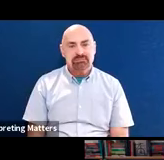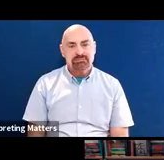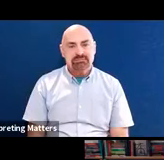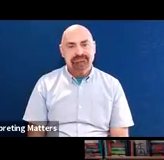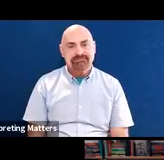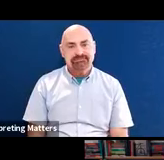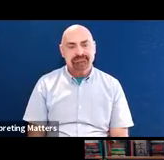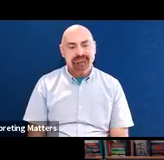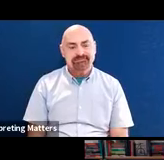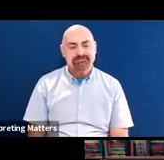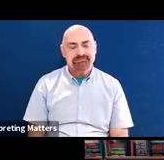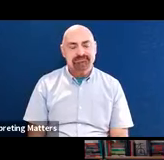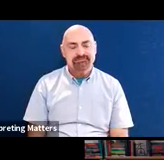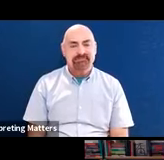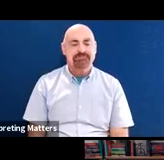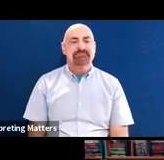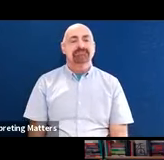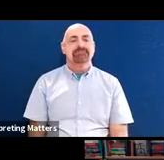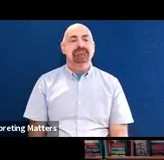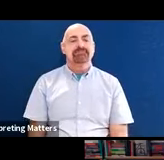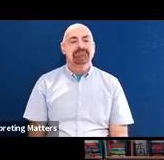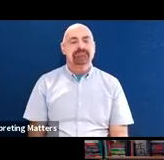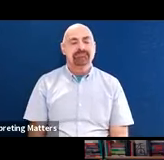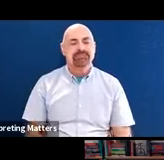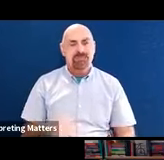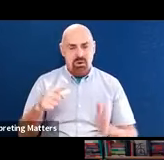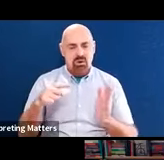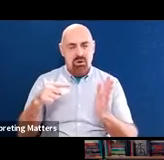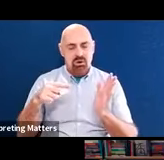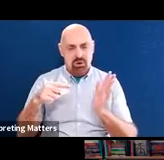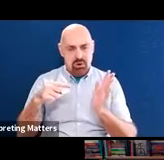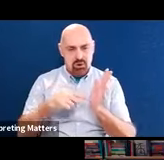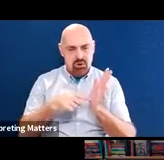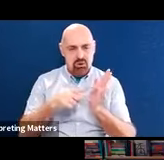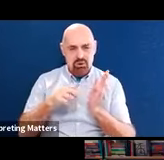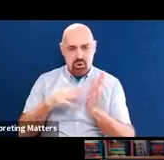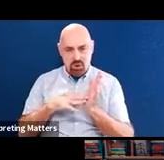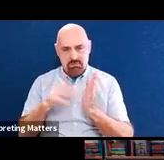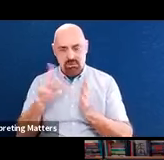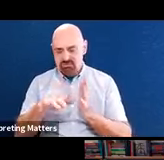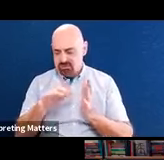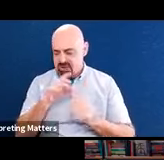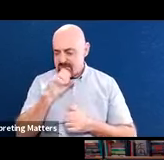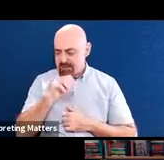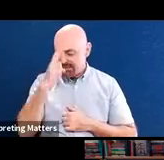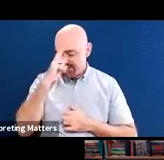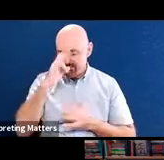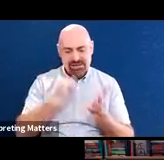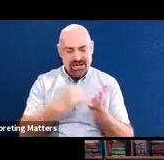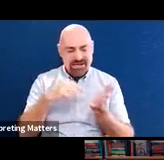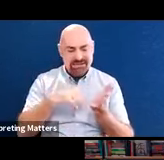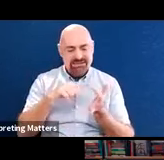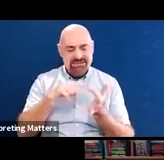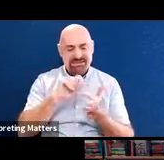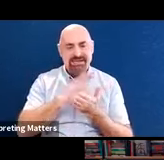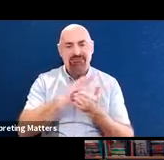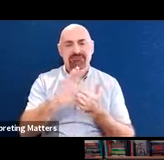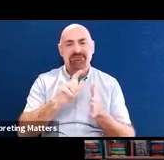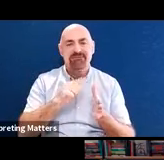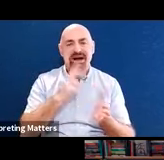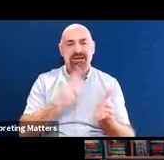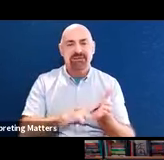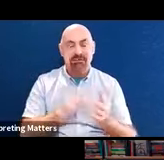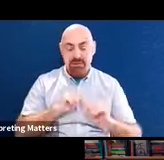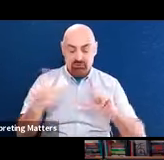One is, I guess, for Tom, also from Stefan Wirtz. Oh, I'm sorry, my screen is jumping as I'm talking,